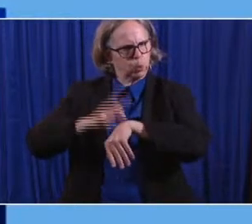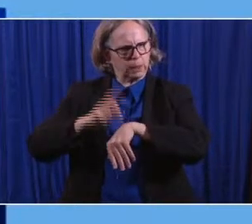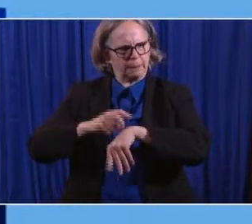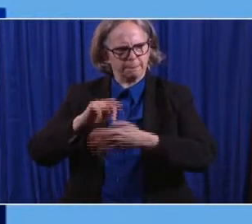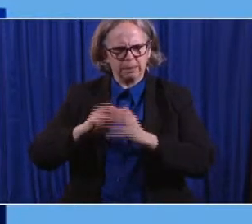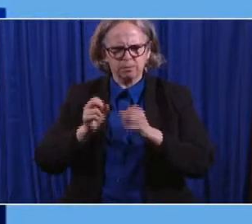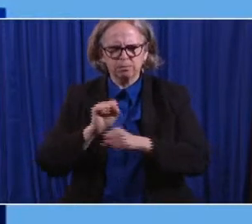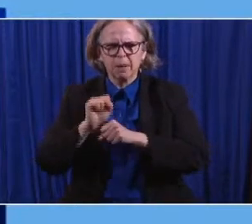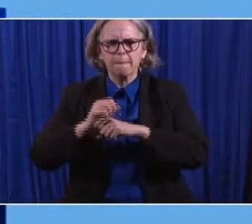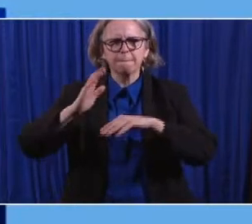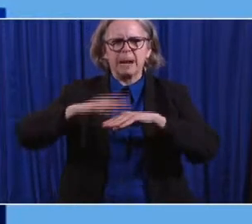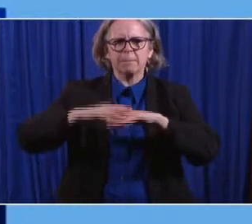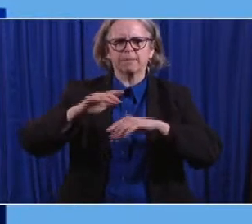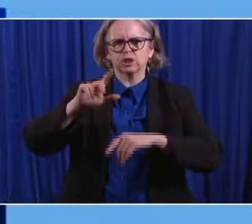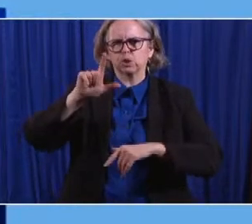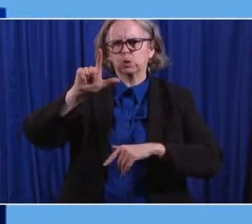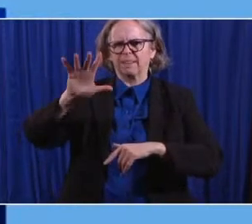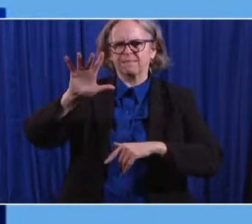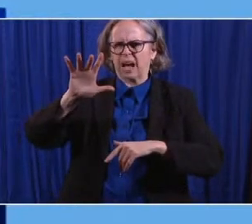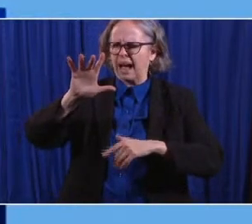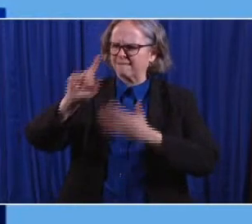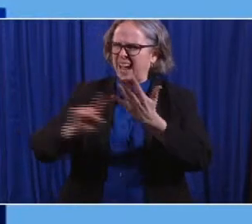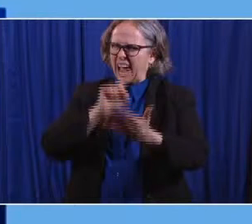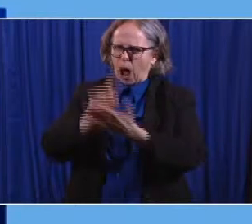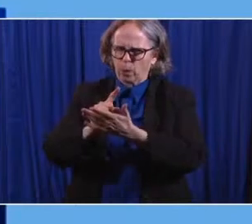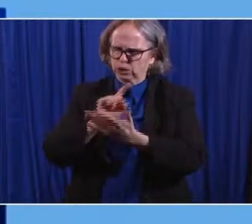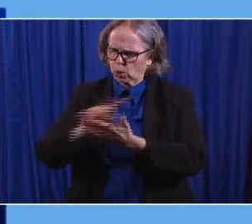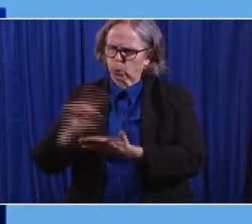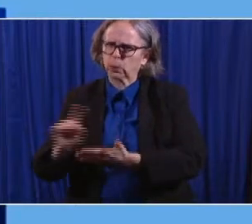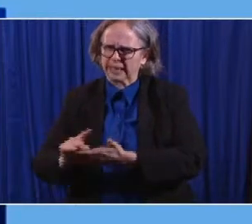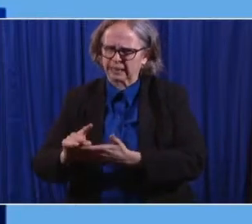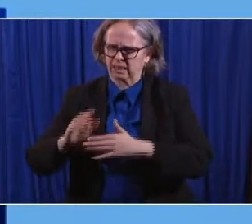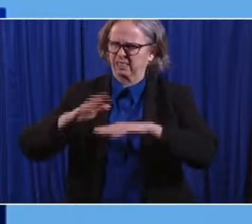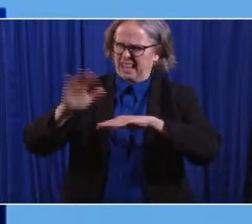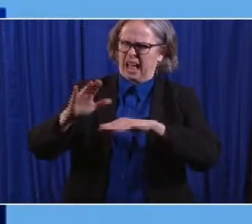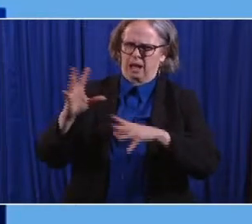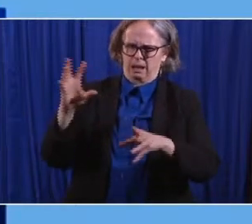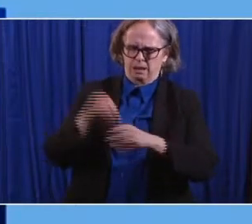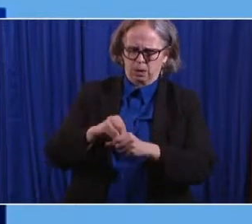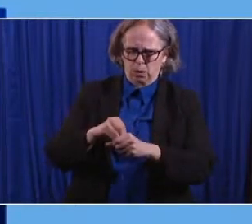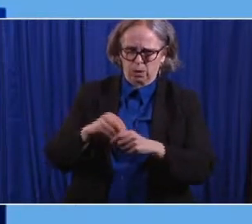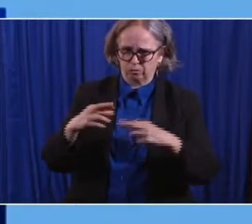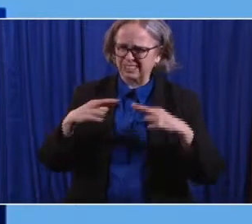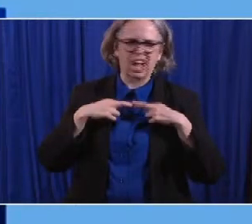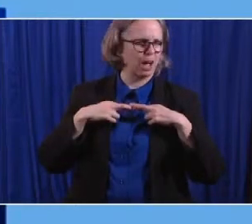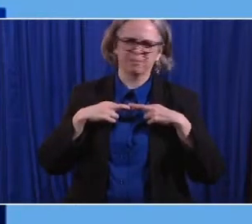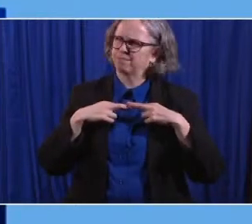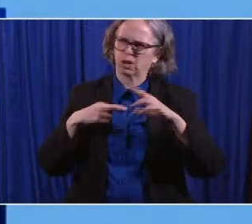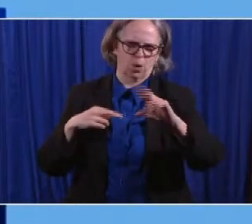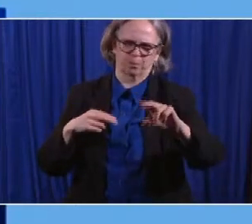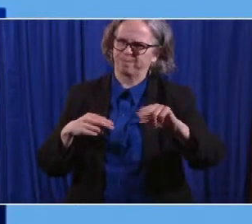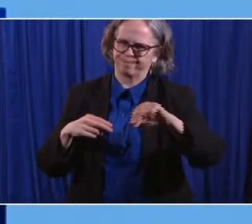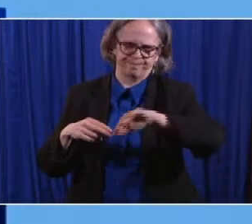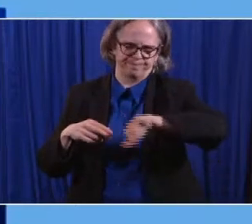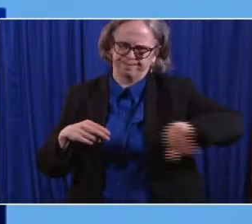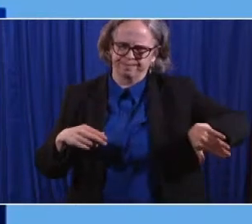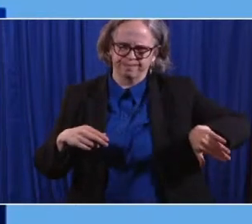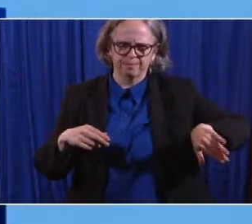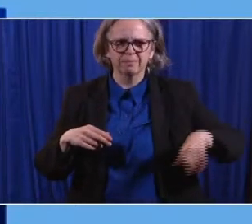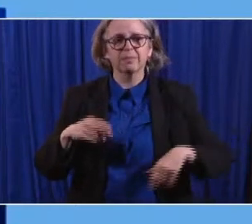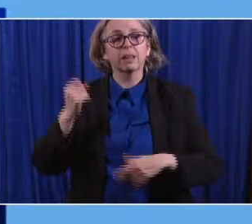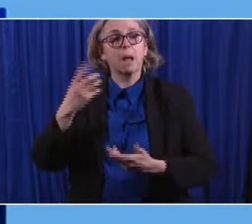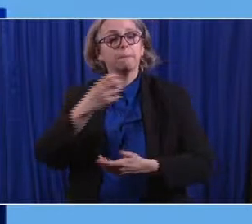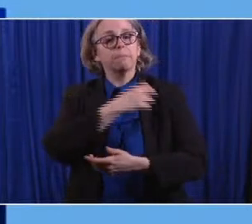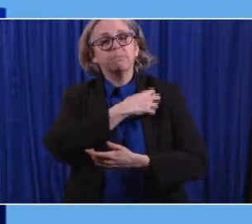retired special or reserve officers. Examples of individuals that are included are police officers, sheriff's deputies,